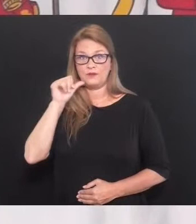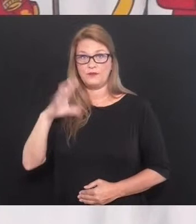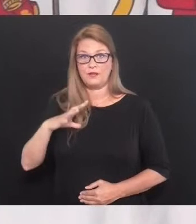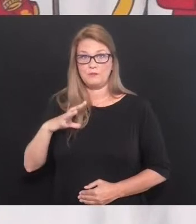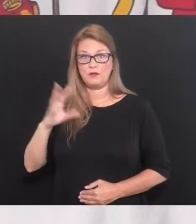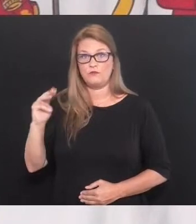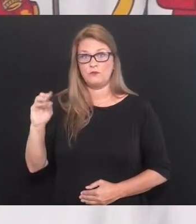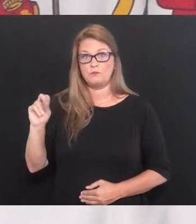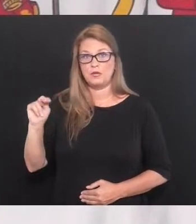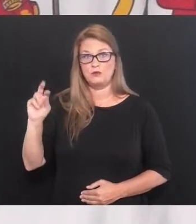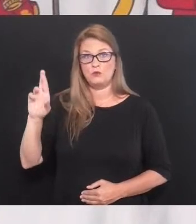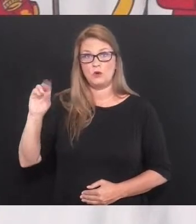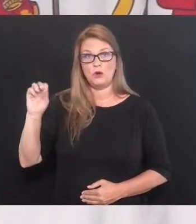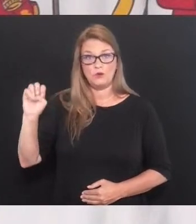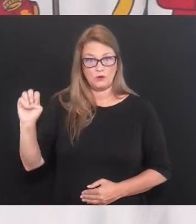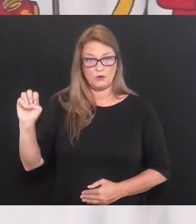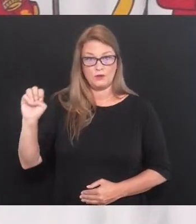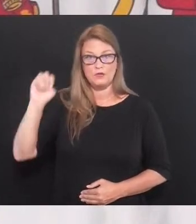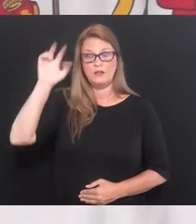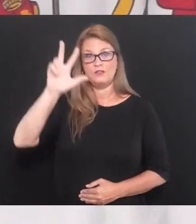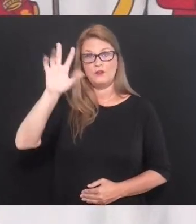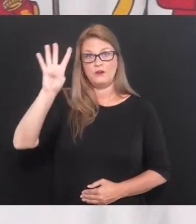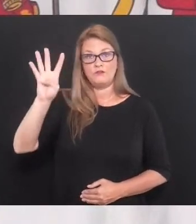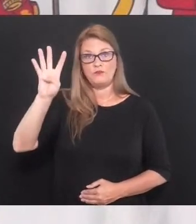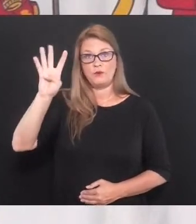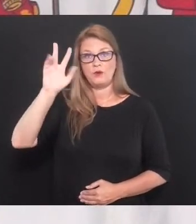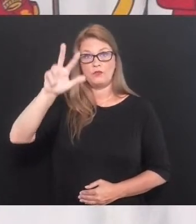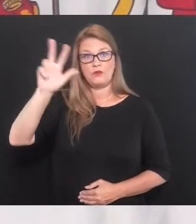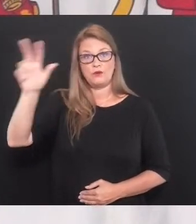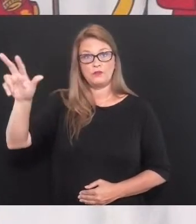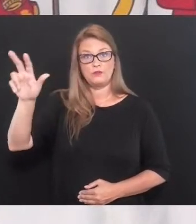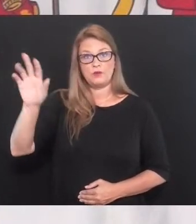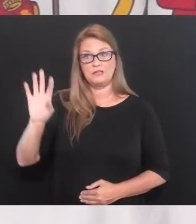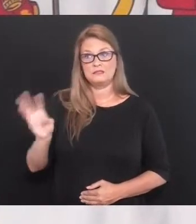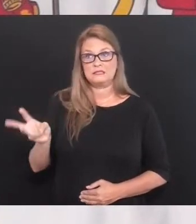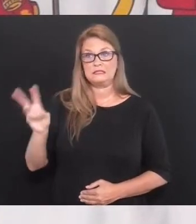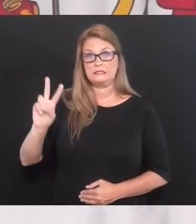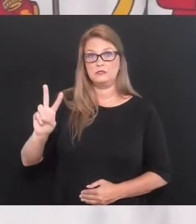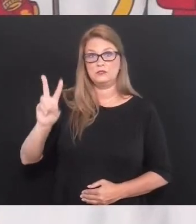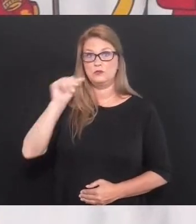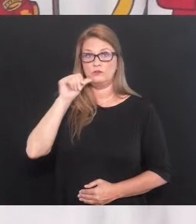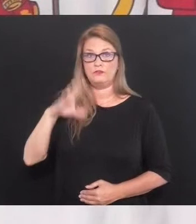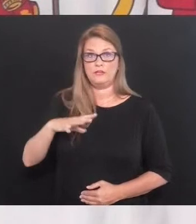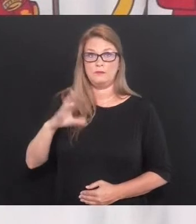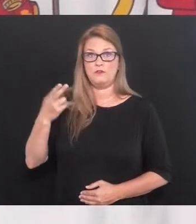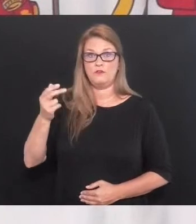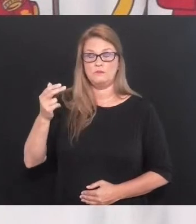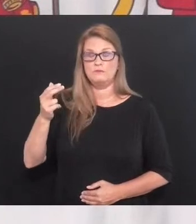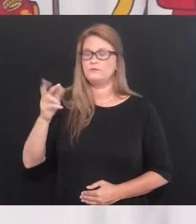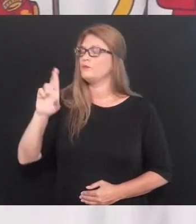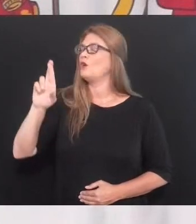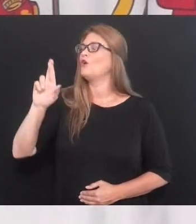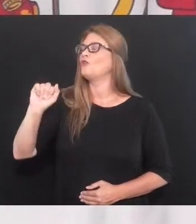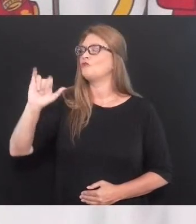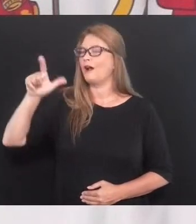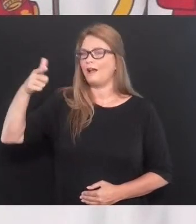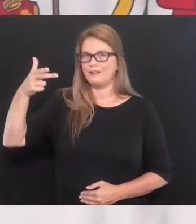from Monroe County. The 3,433rd death is a 62-year-old female from Raleigh